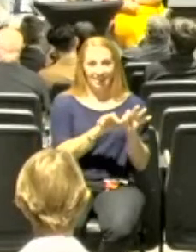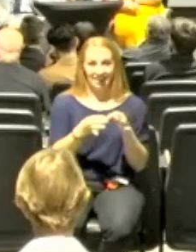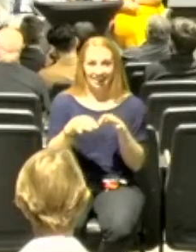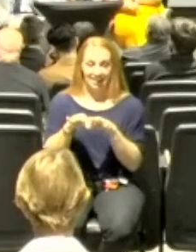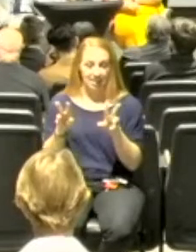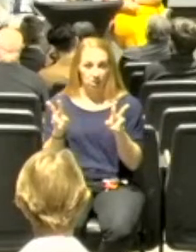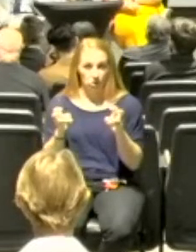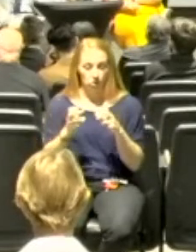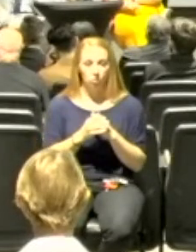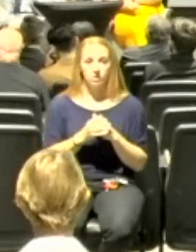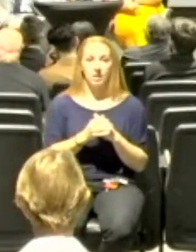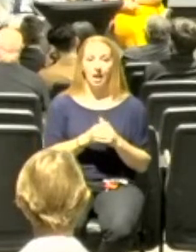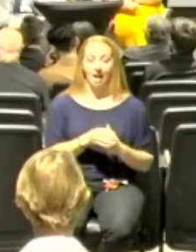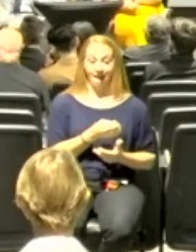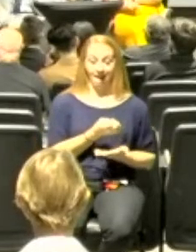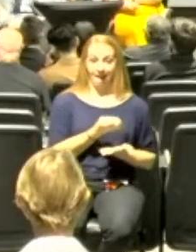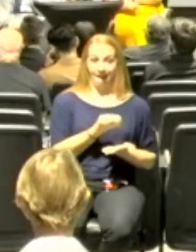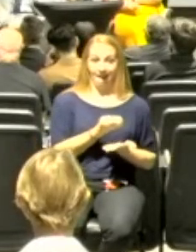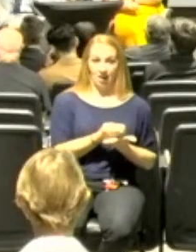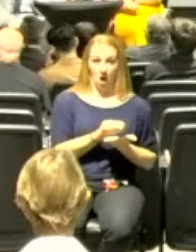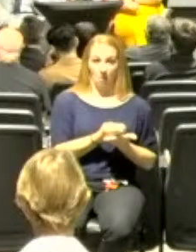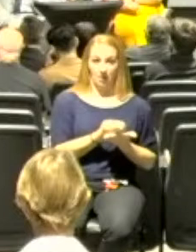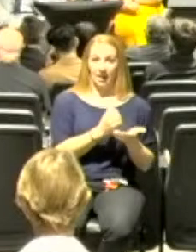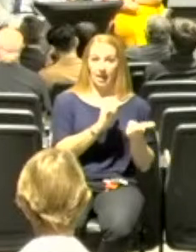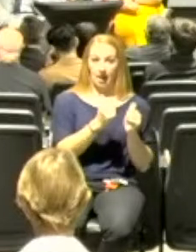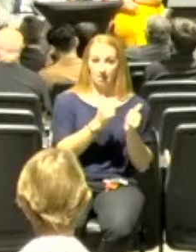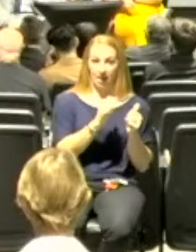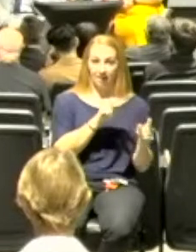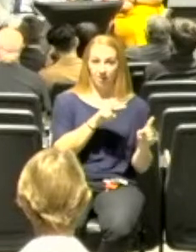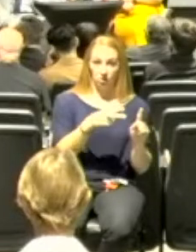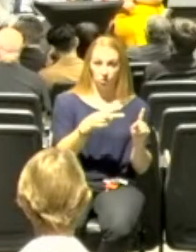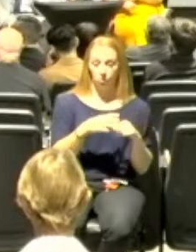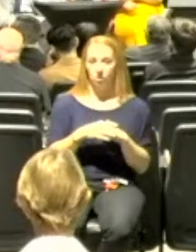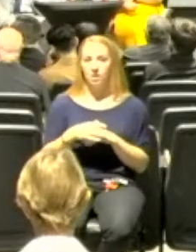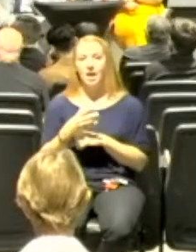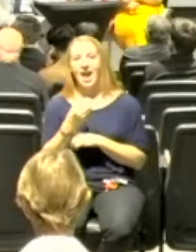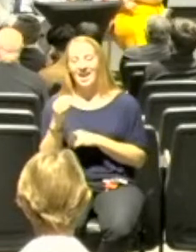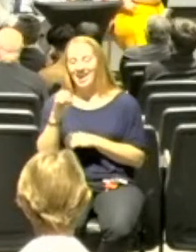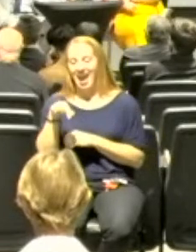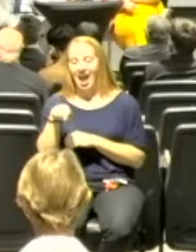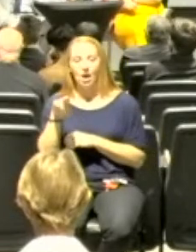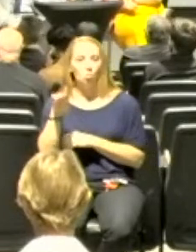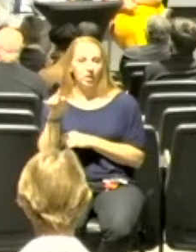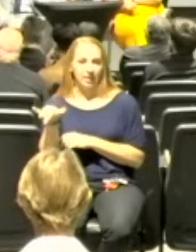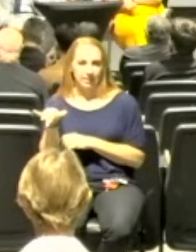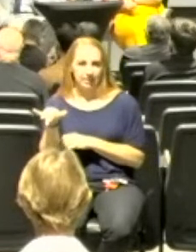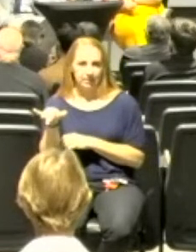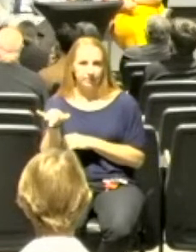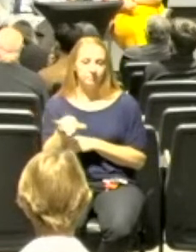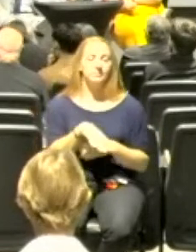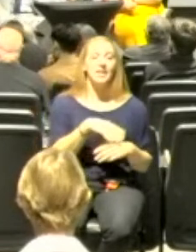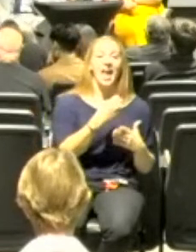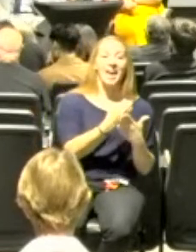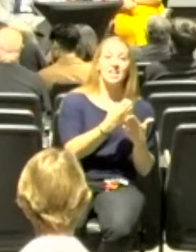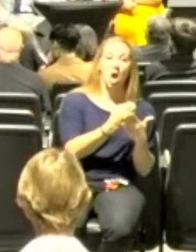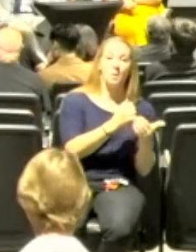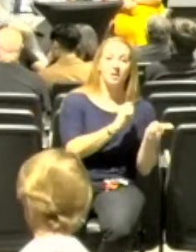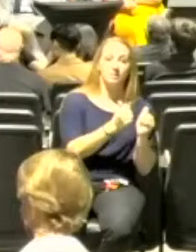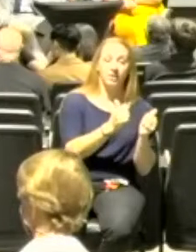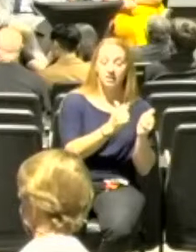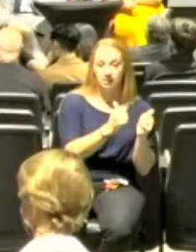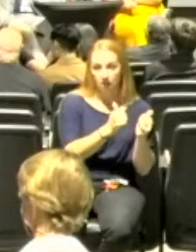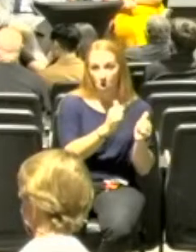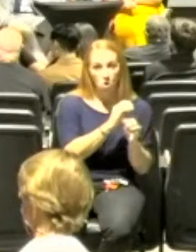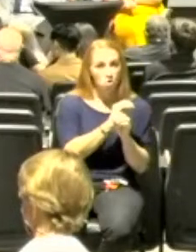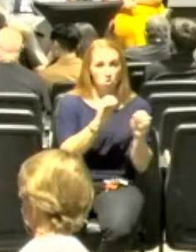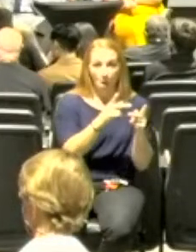For me, it is an economic competitiveness issue, and it is an equity issue. Economic competitiveness, there is no place in the